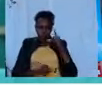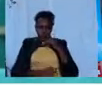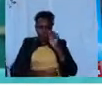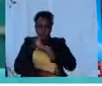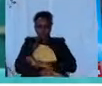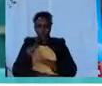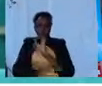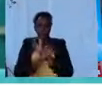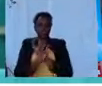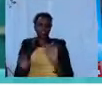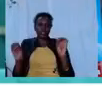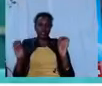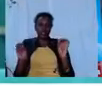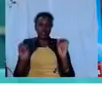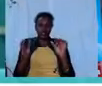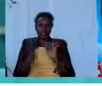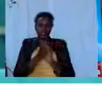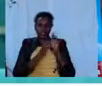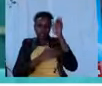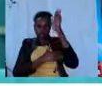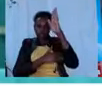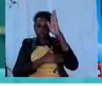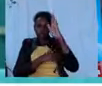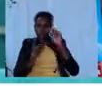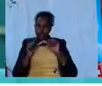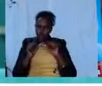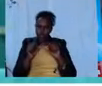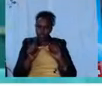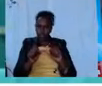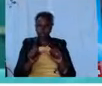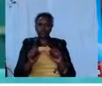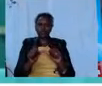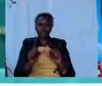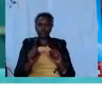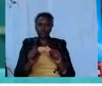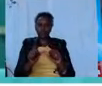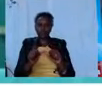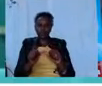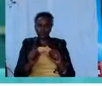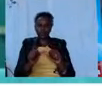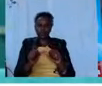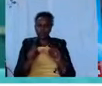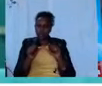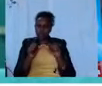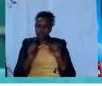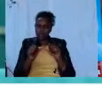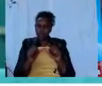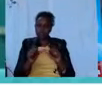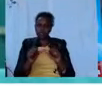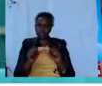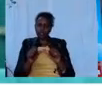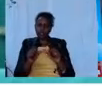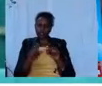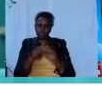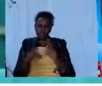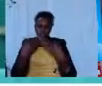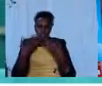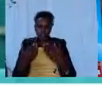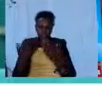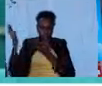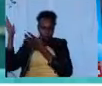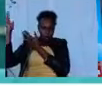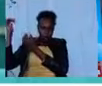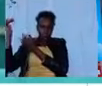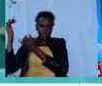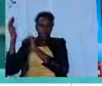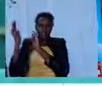school, that you, O Lord, has continued to uphold them. And Lord, you continue to give them hope